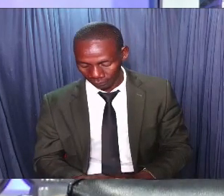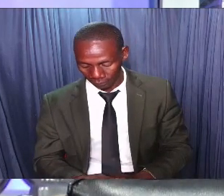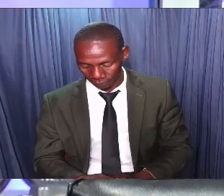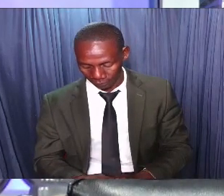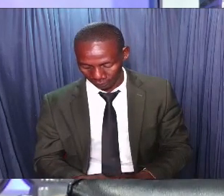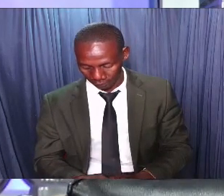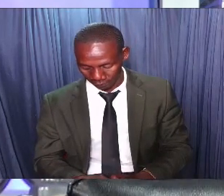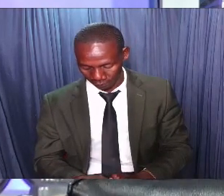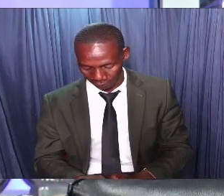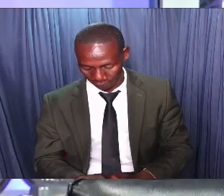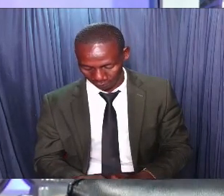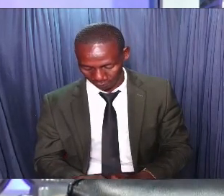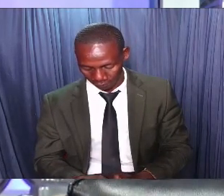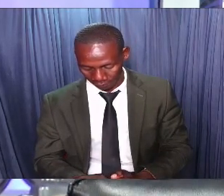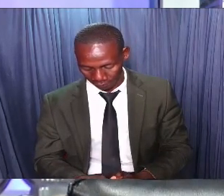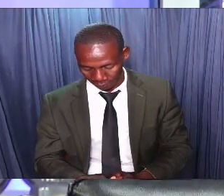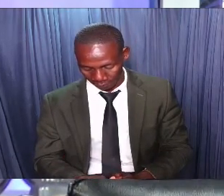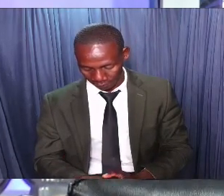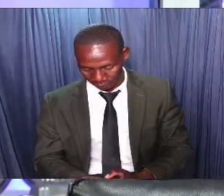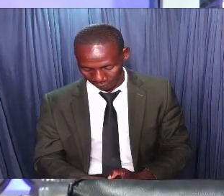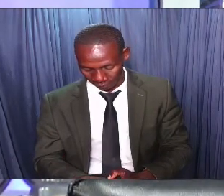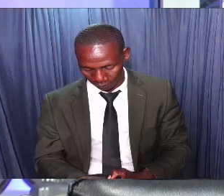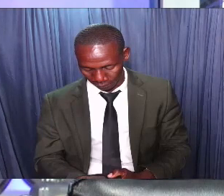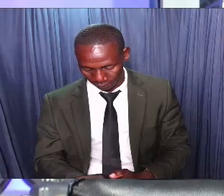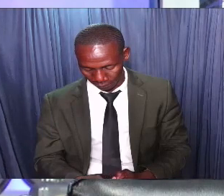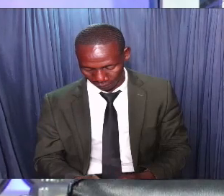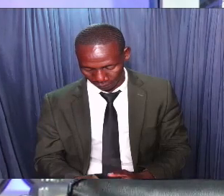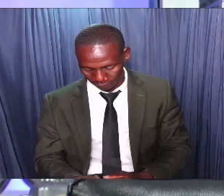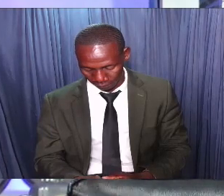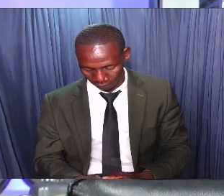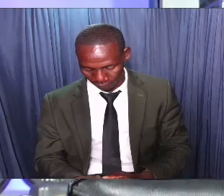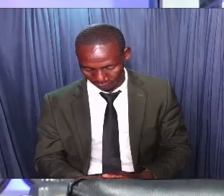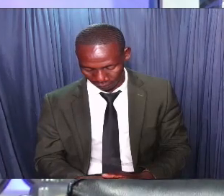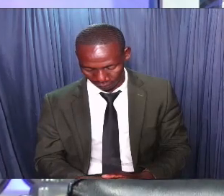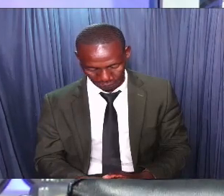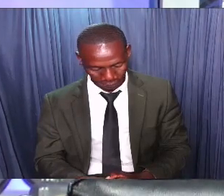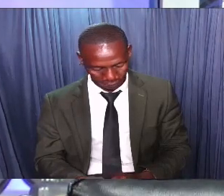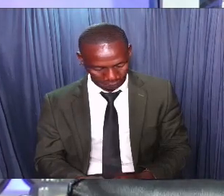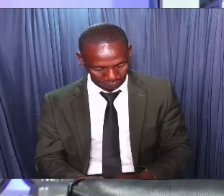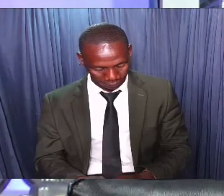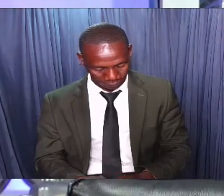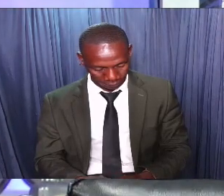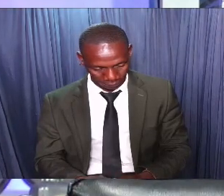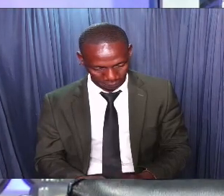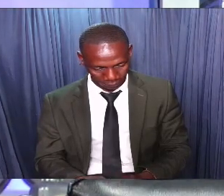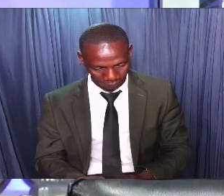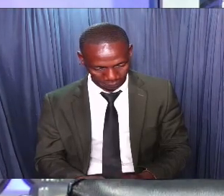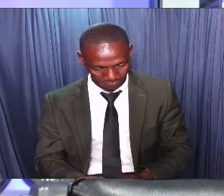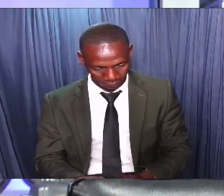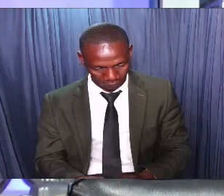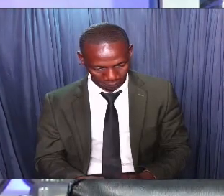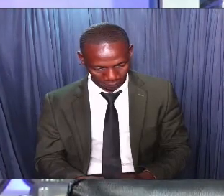sir, come down, lest my child die. Jesus saith unto him, go thy way, thy son liveth. And the